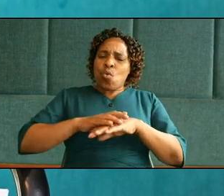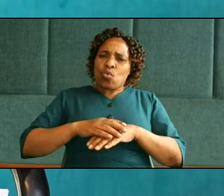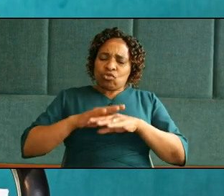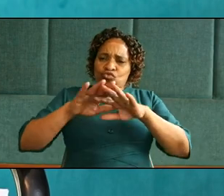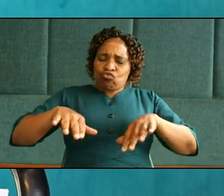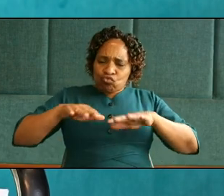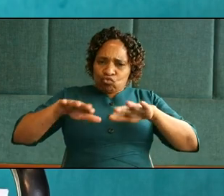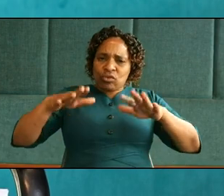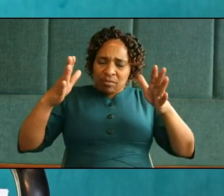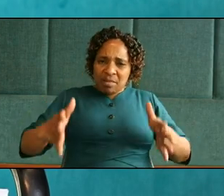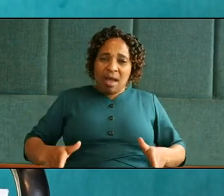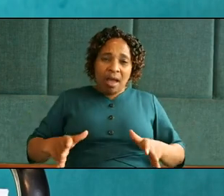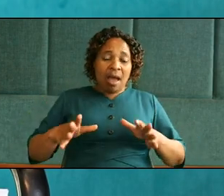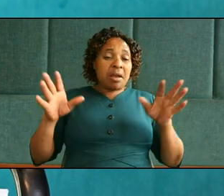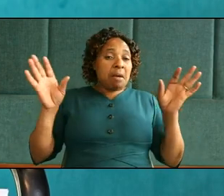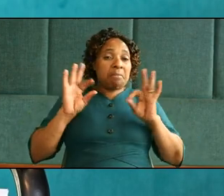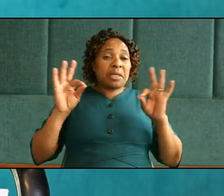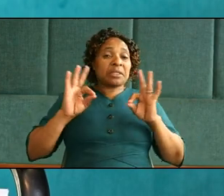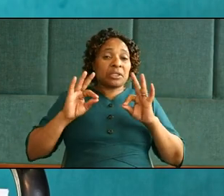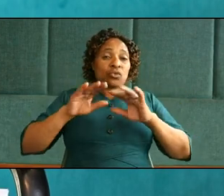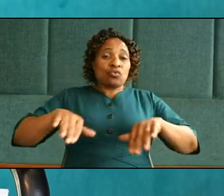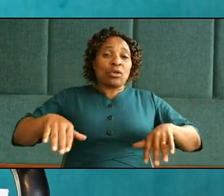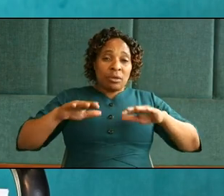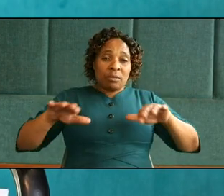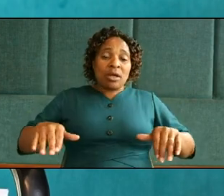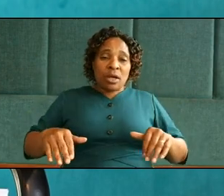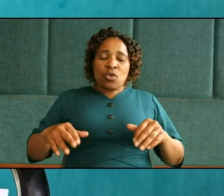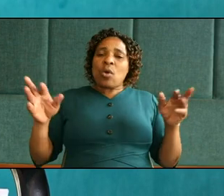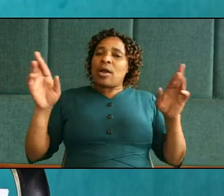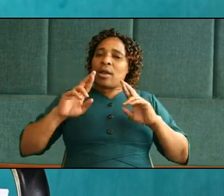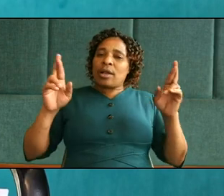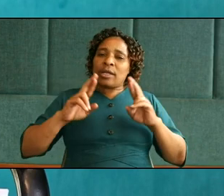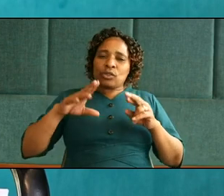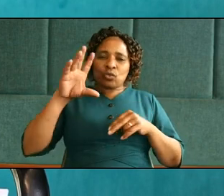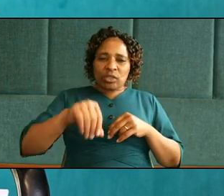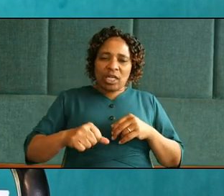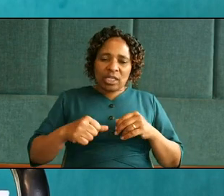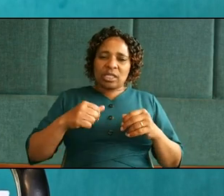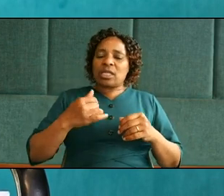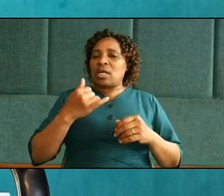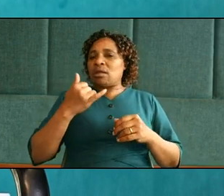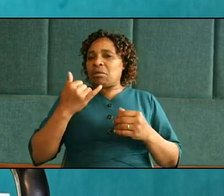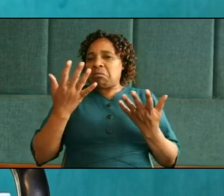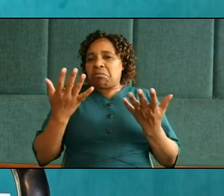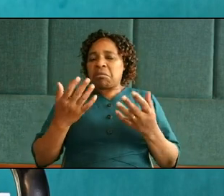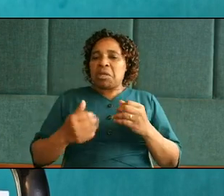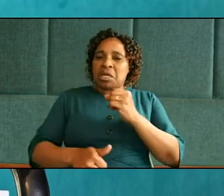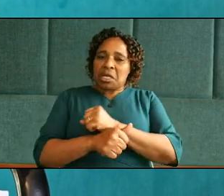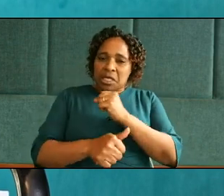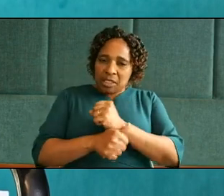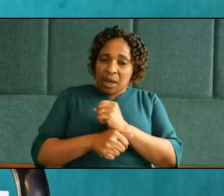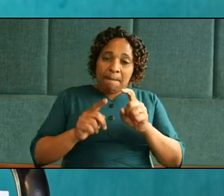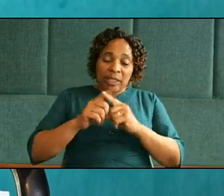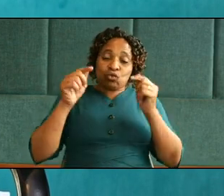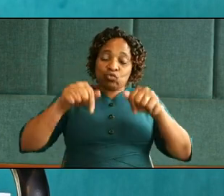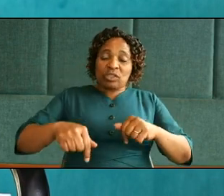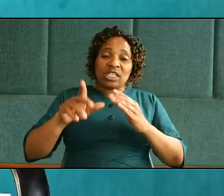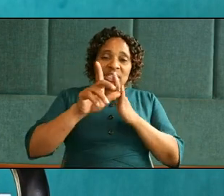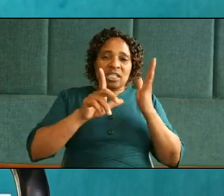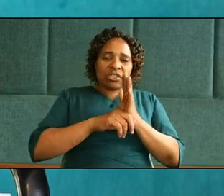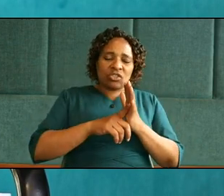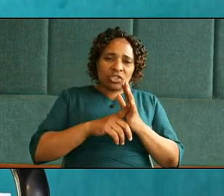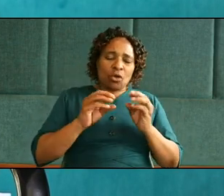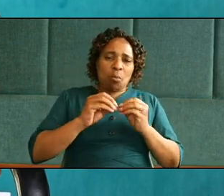amazing swimmer, or in other words, you are ready to take the risk. So, and as we come back to today's lesson, which is more of